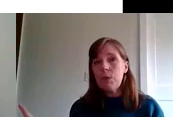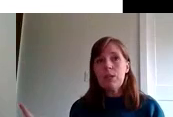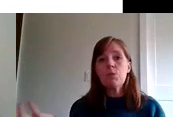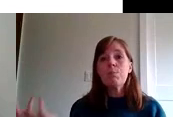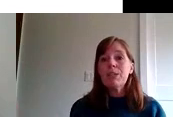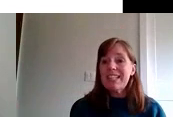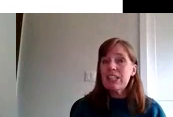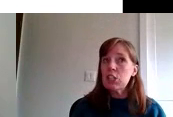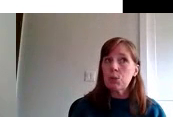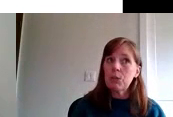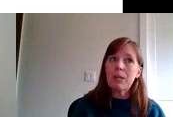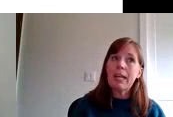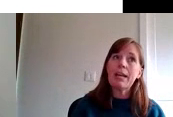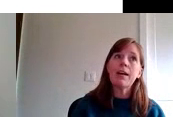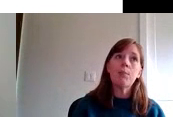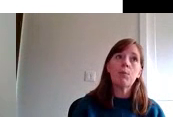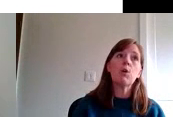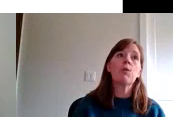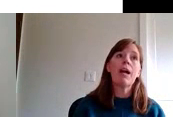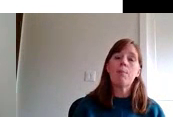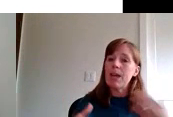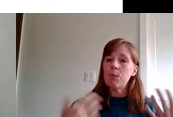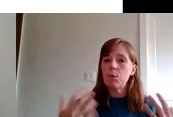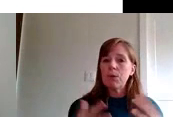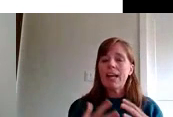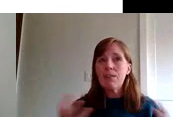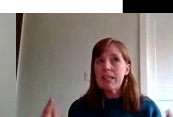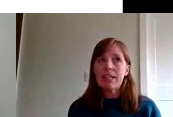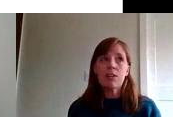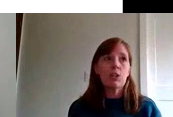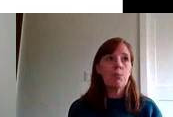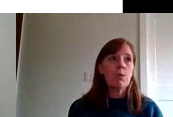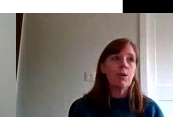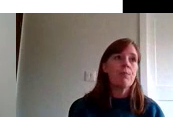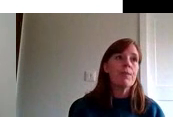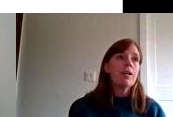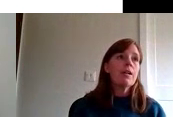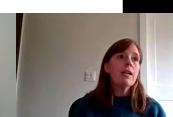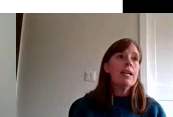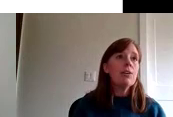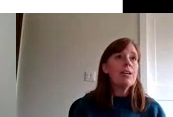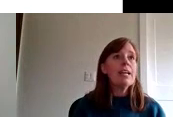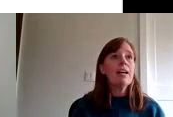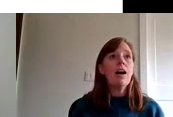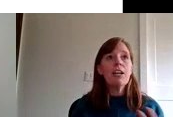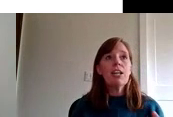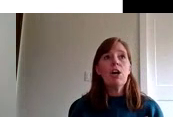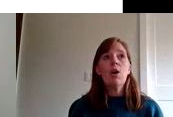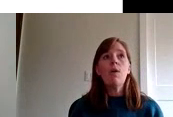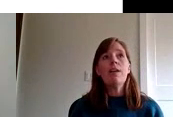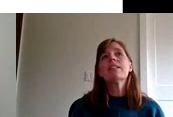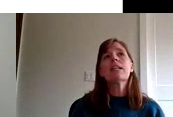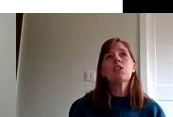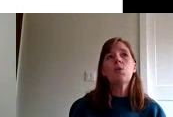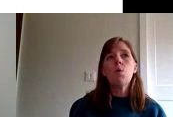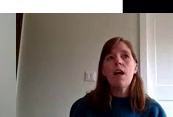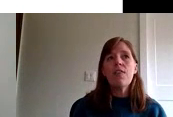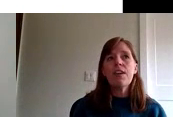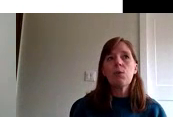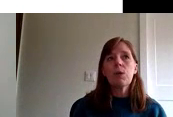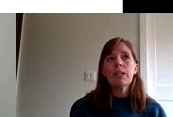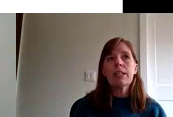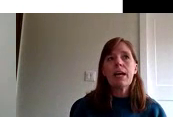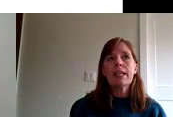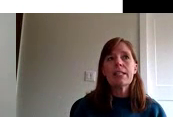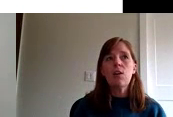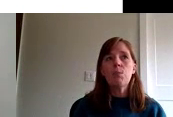the Windows built-in screen reading program that will read everything on your computer. Hearing, audio, and this is actually